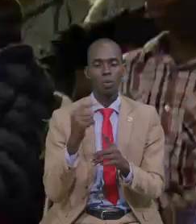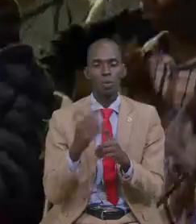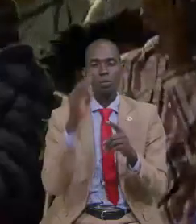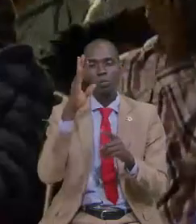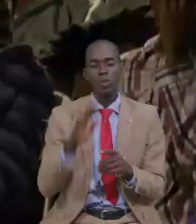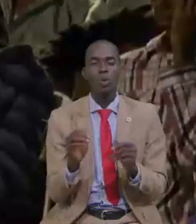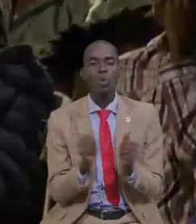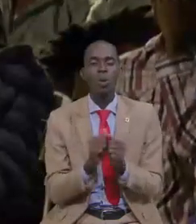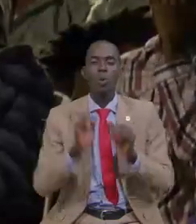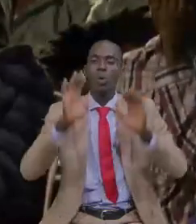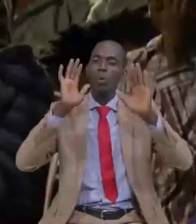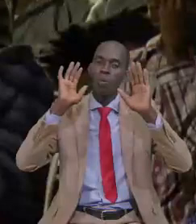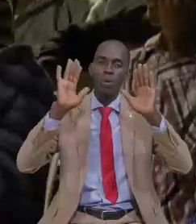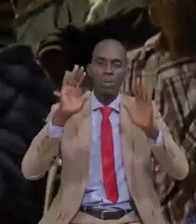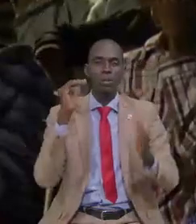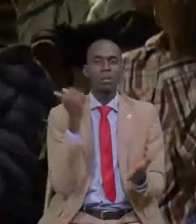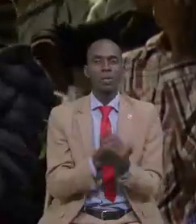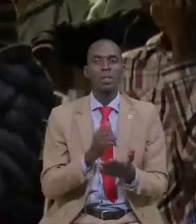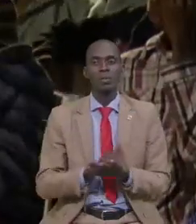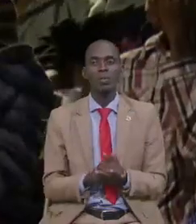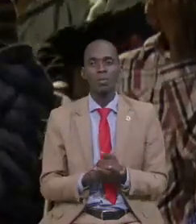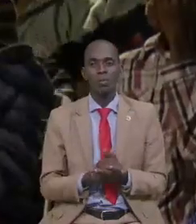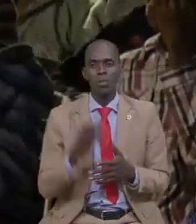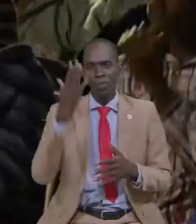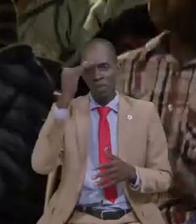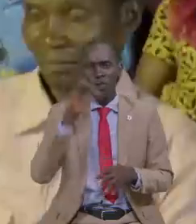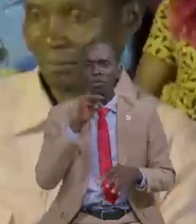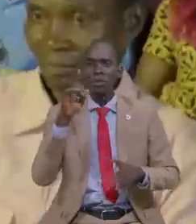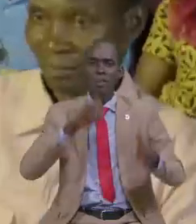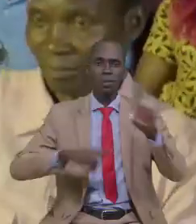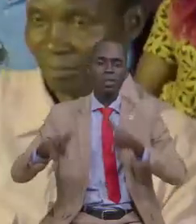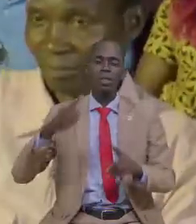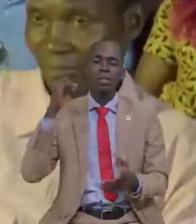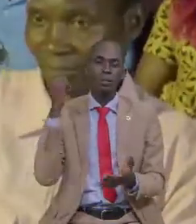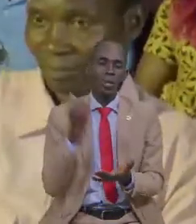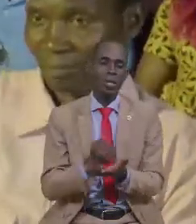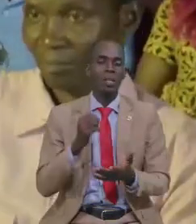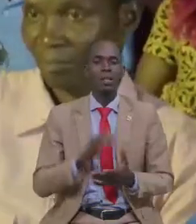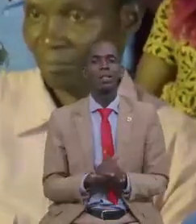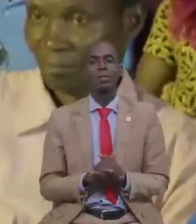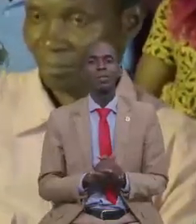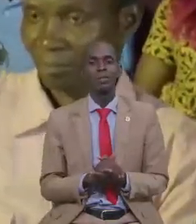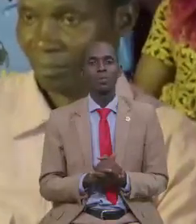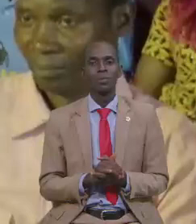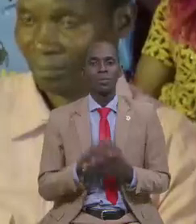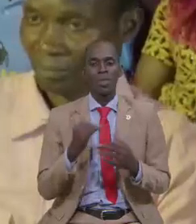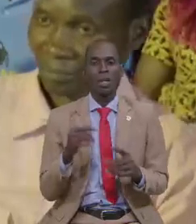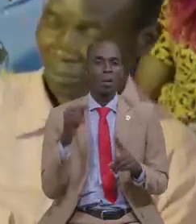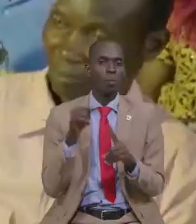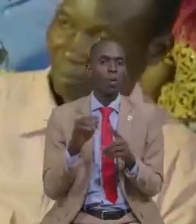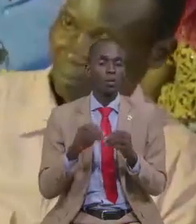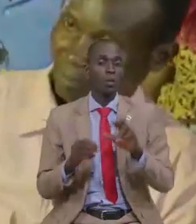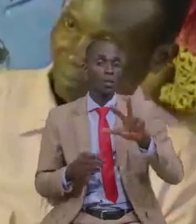following. Why don't you say better amen? We come to point number three